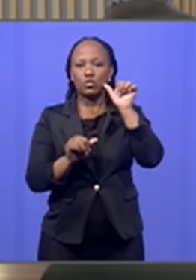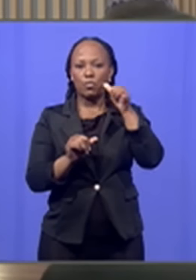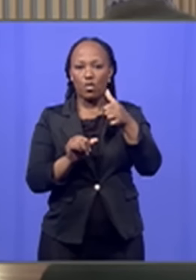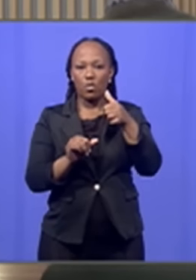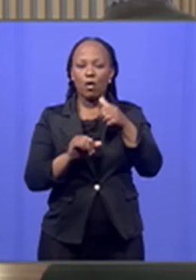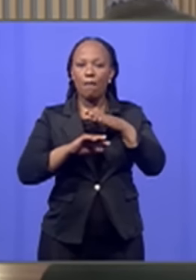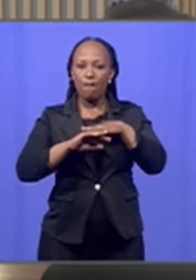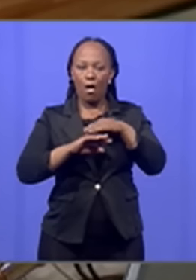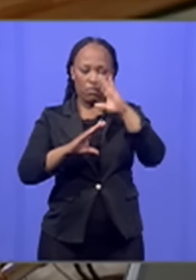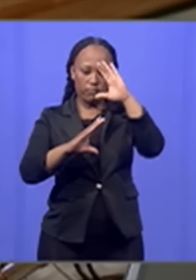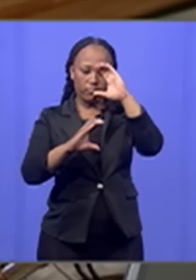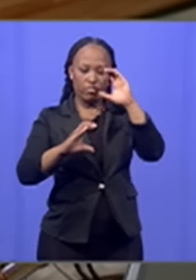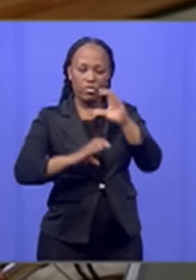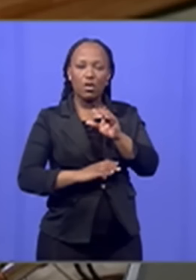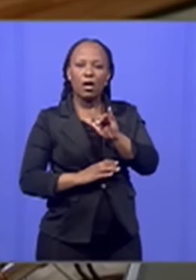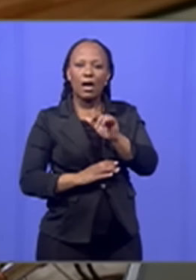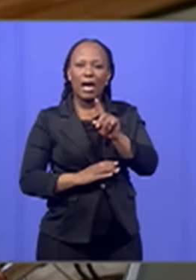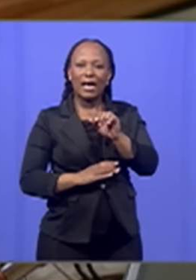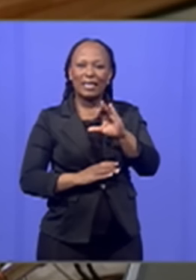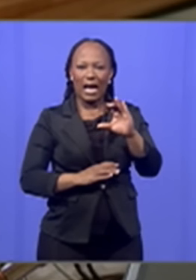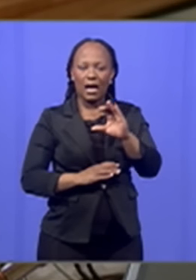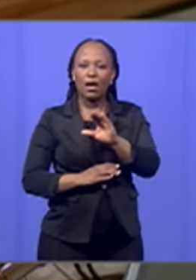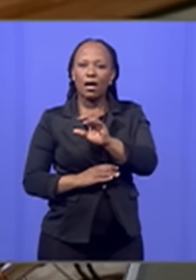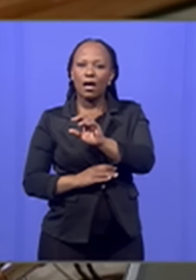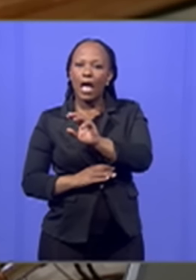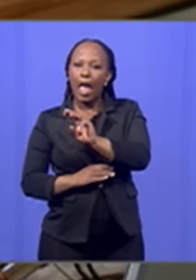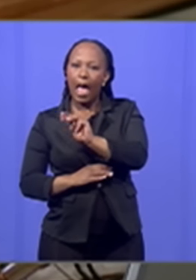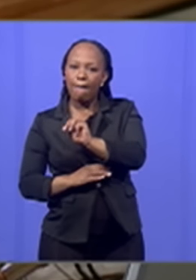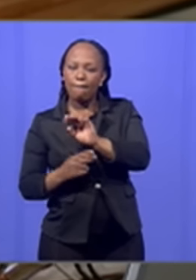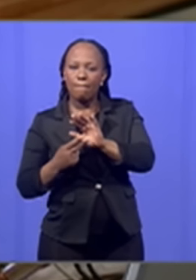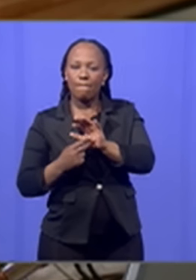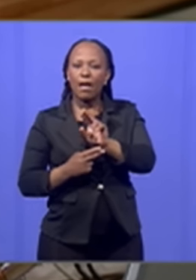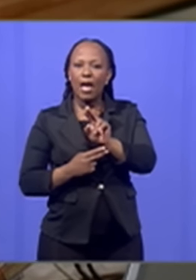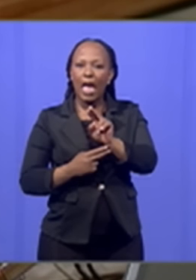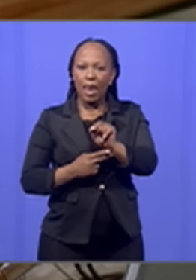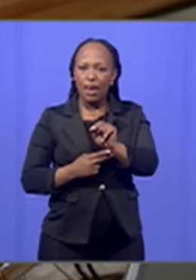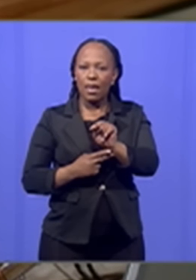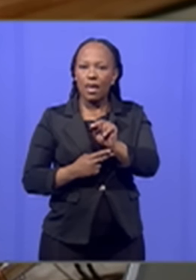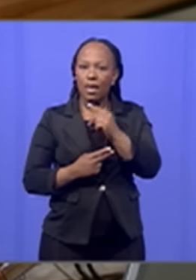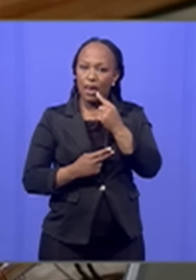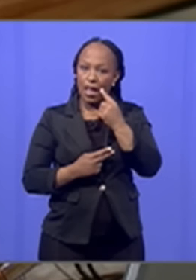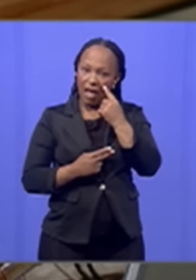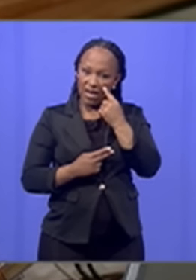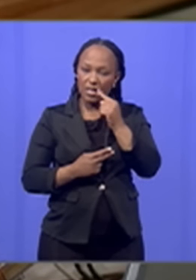tsepamisa maikutlo ho IDEC paki NLO di tla fana ka bopaki sephiring.